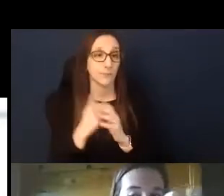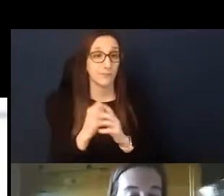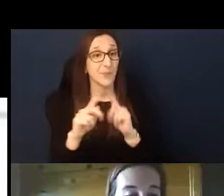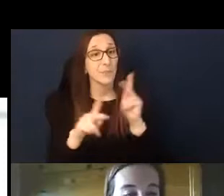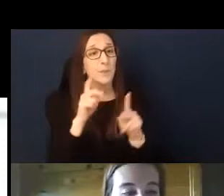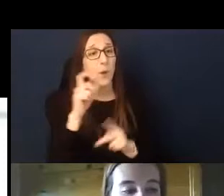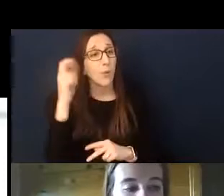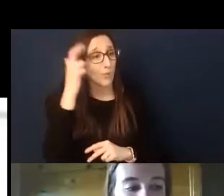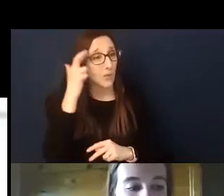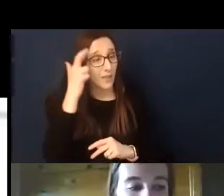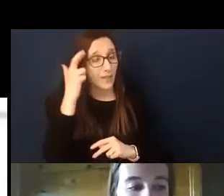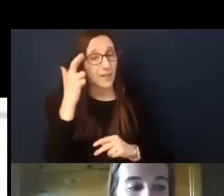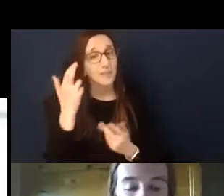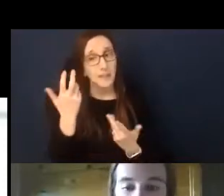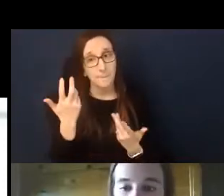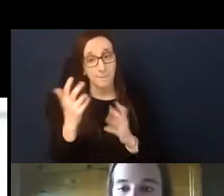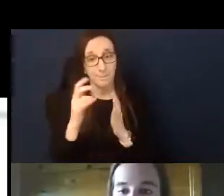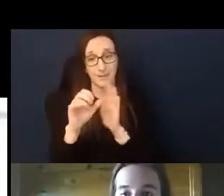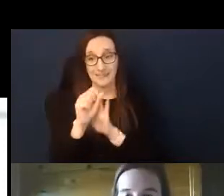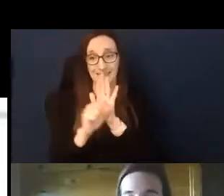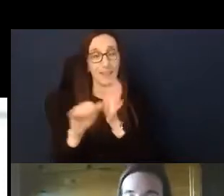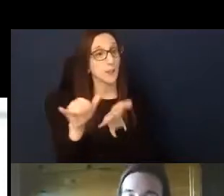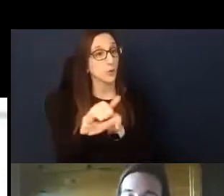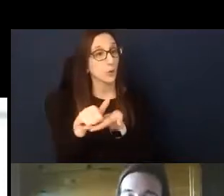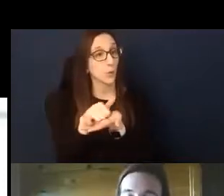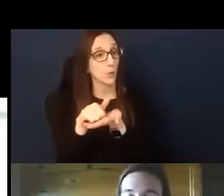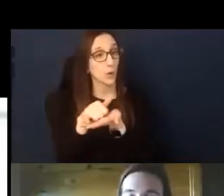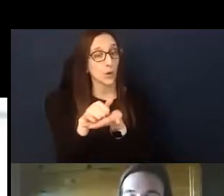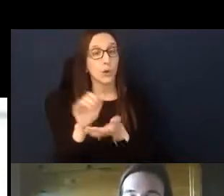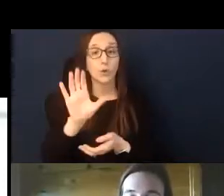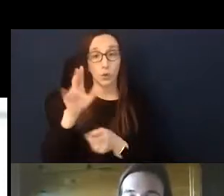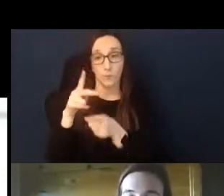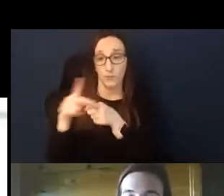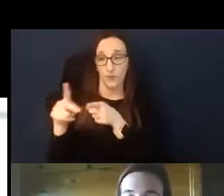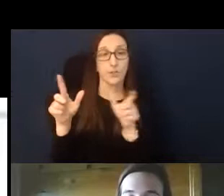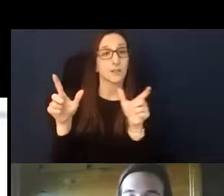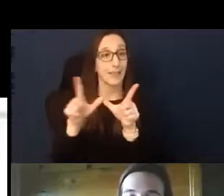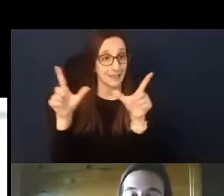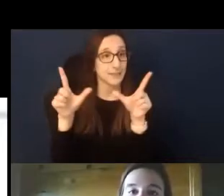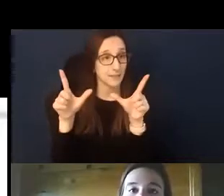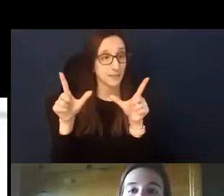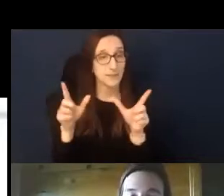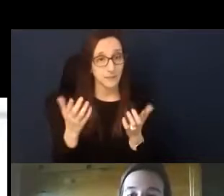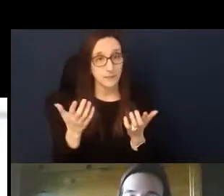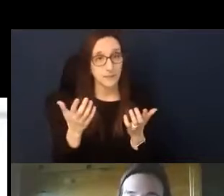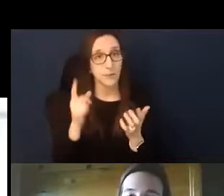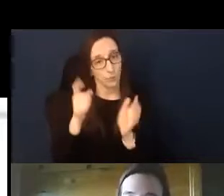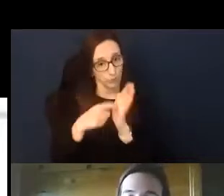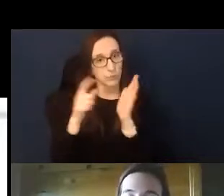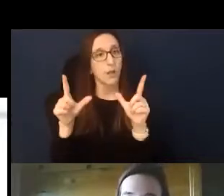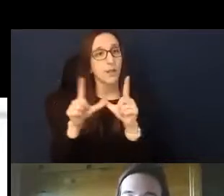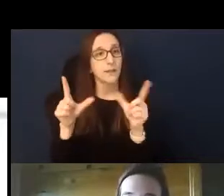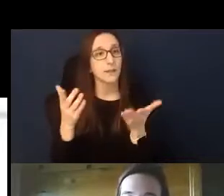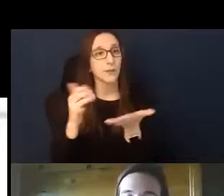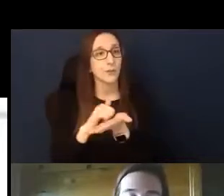I think, is that in a state like New York, your profession's licensed, and it's, you're